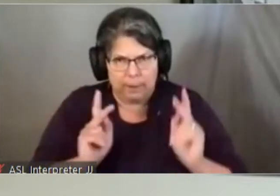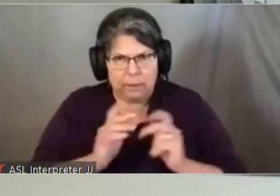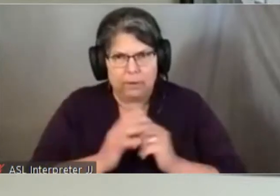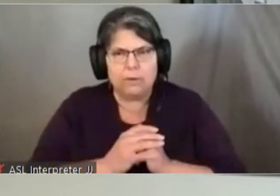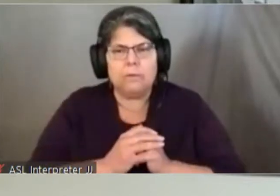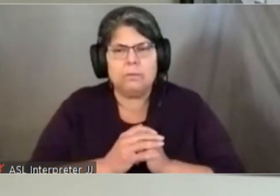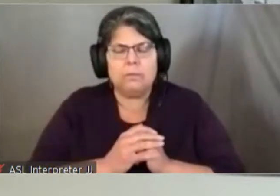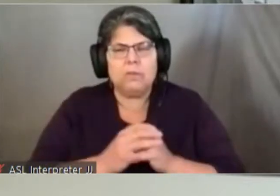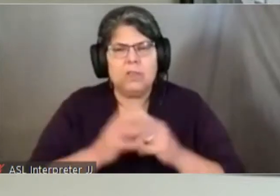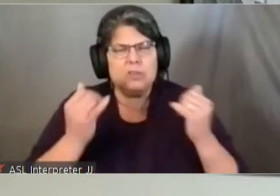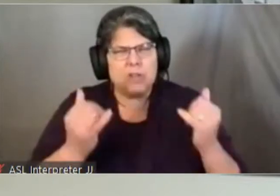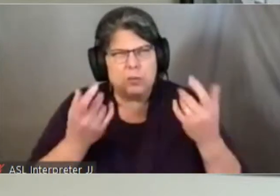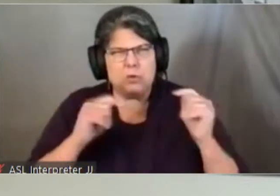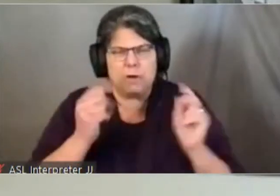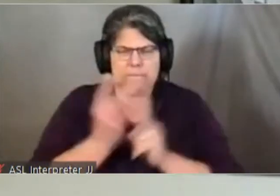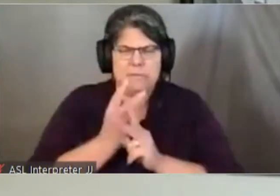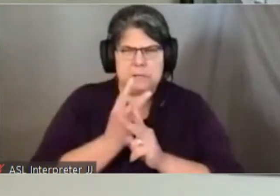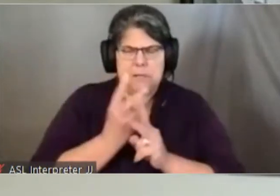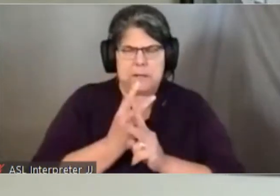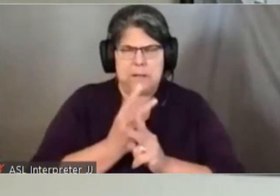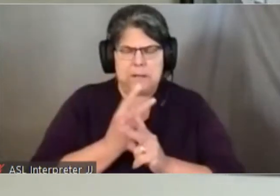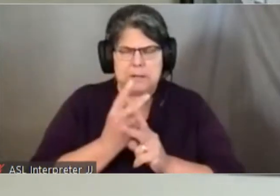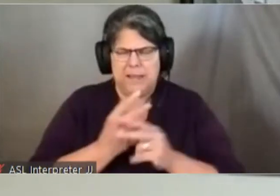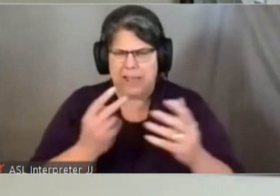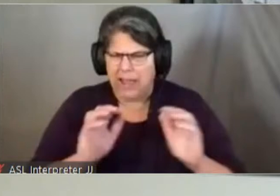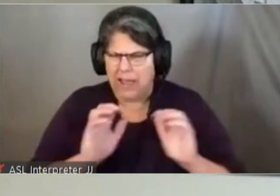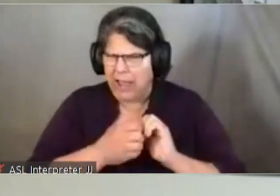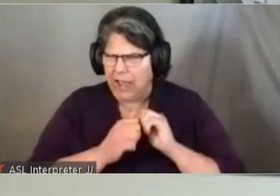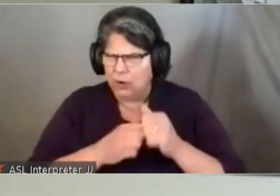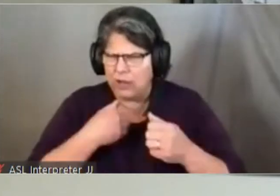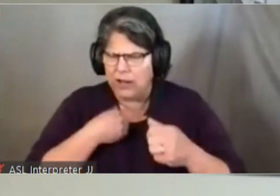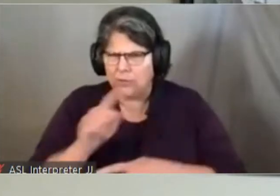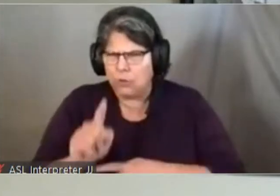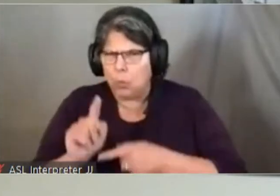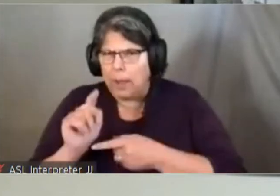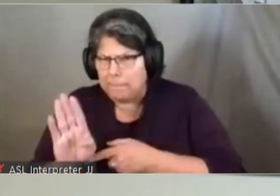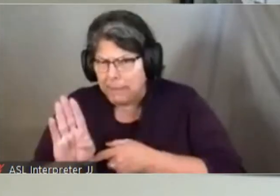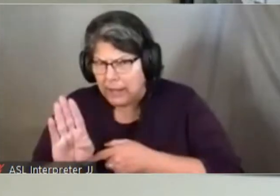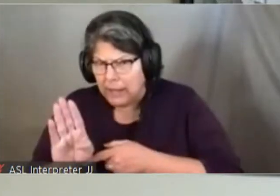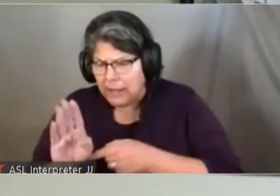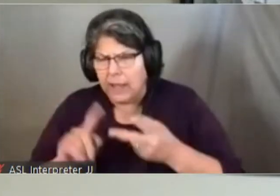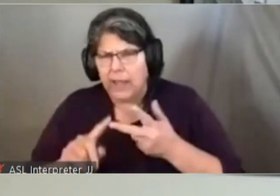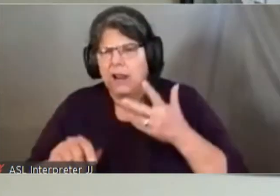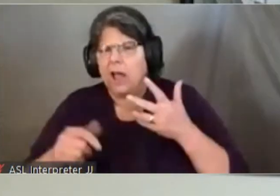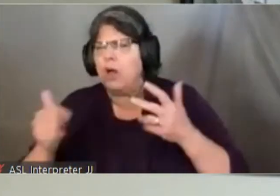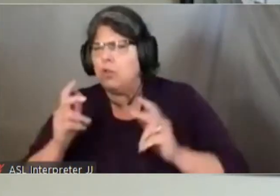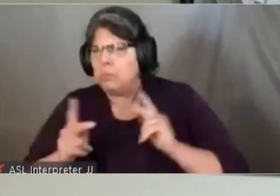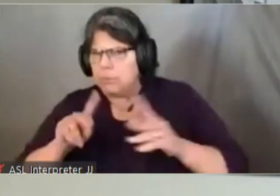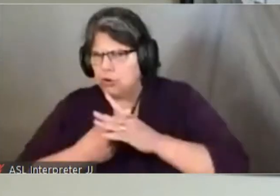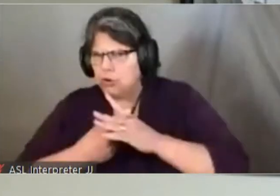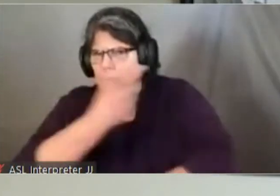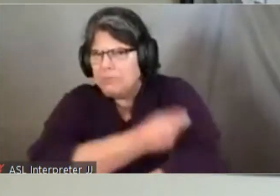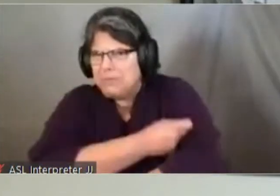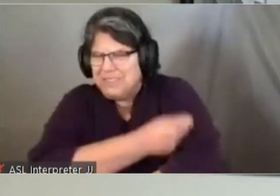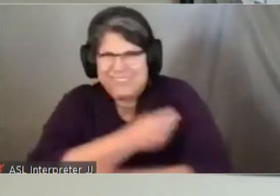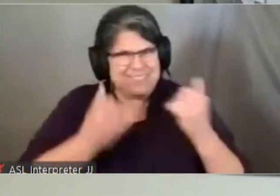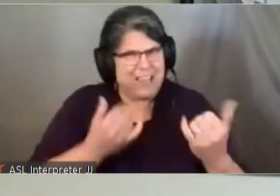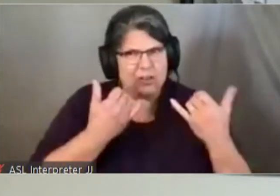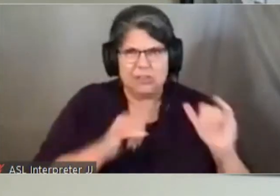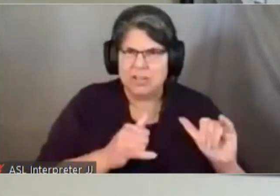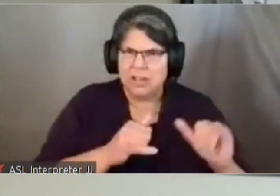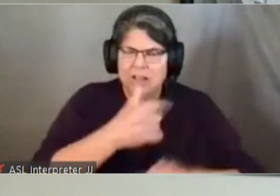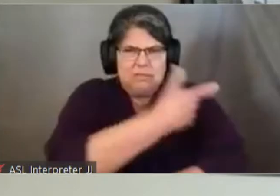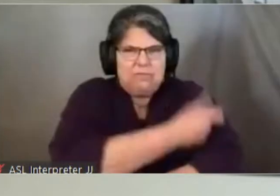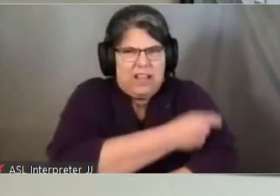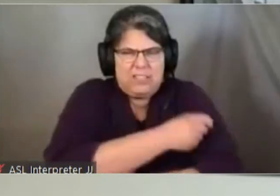so we're looking at how can we open up those additional tiers while we're still in such short supply. And I've been having some conversations